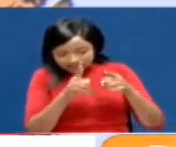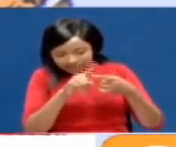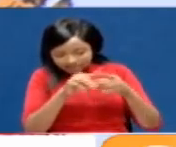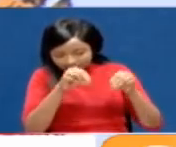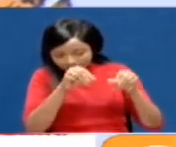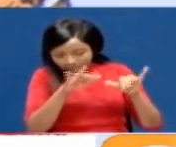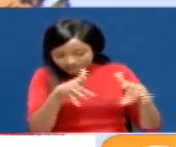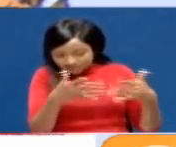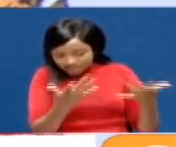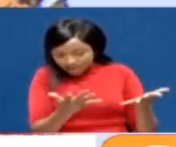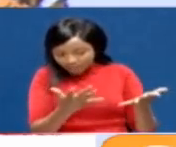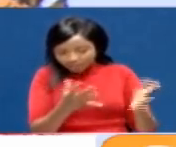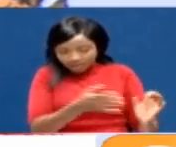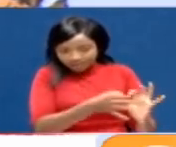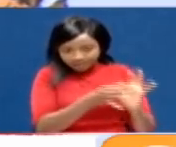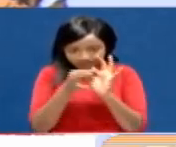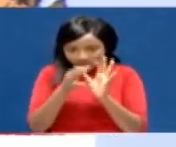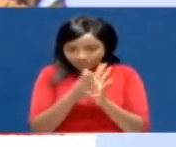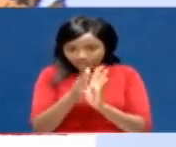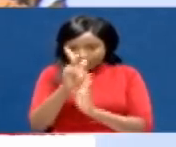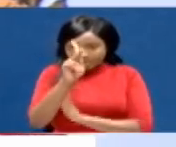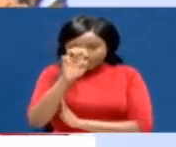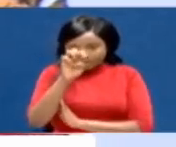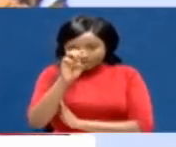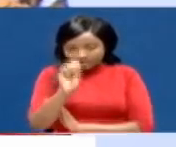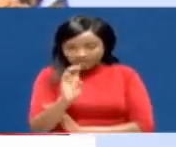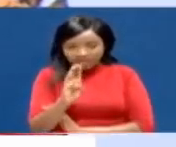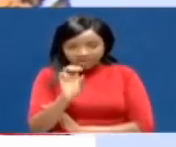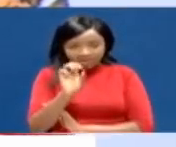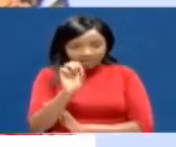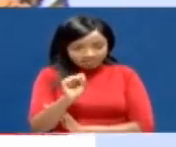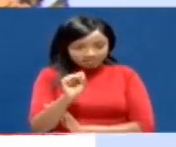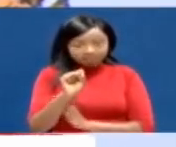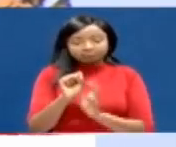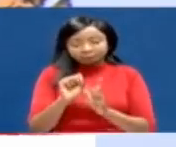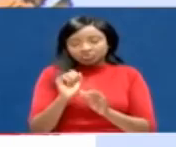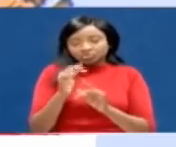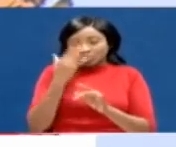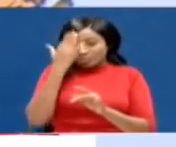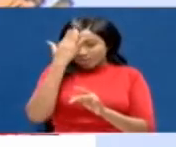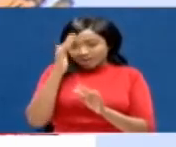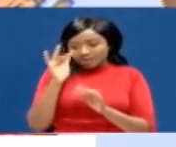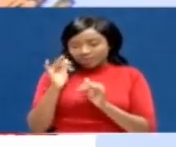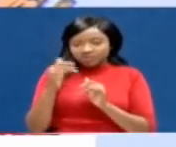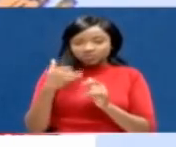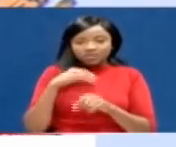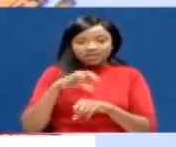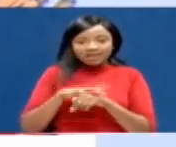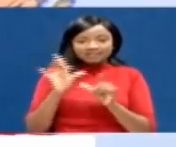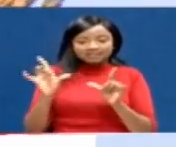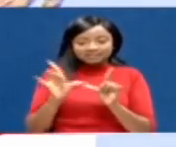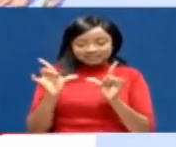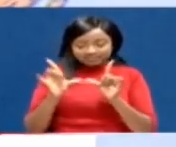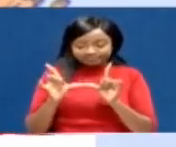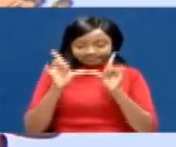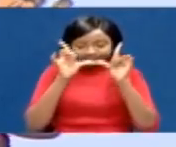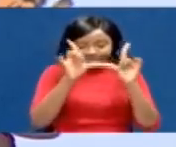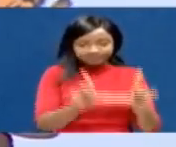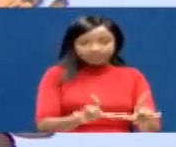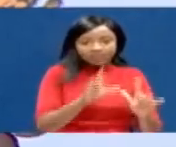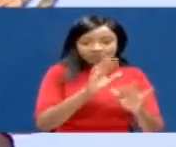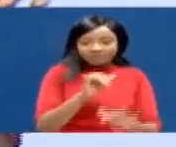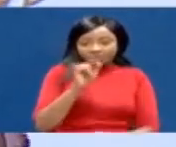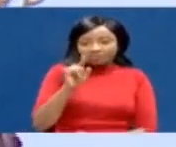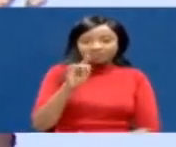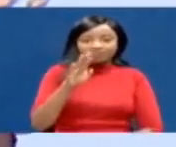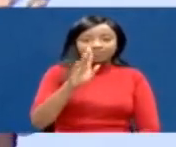Monday, we will have the discharge and the receipt of the certification from the Bureau of Standards. So